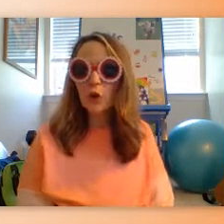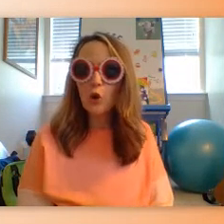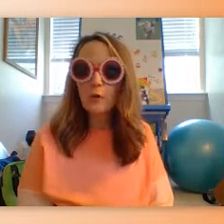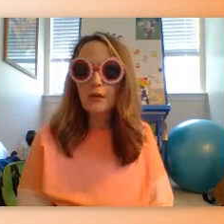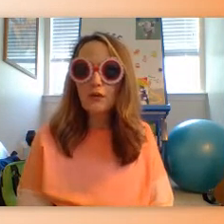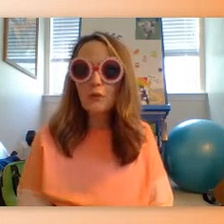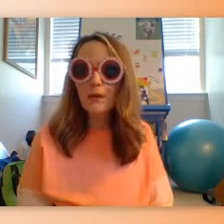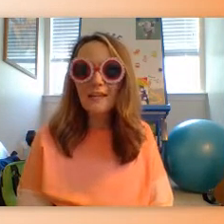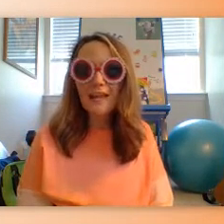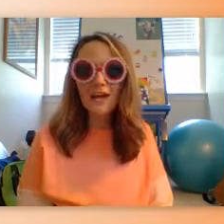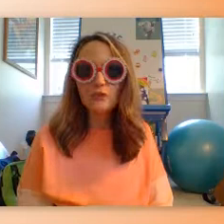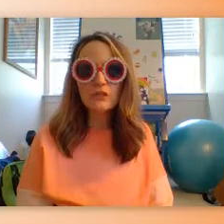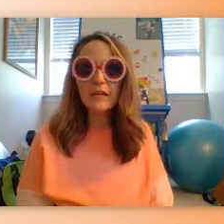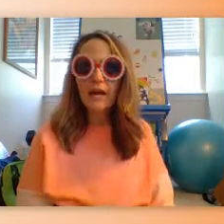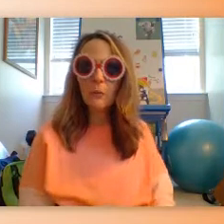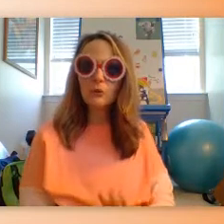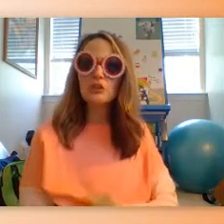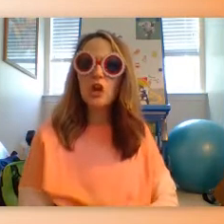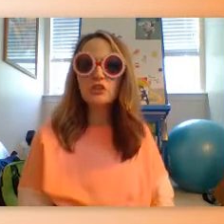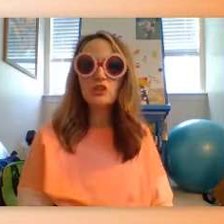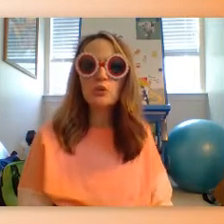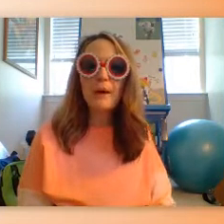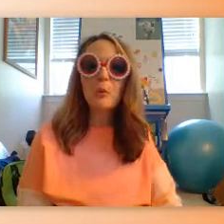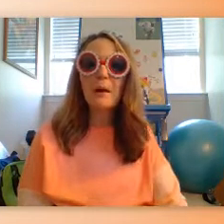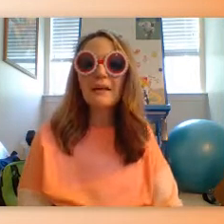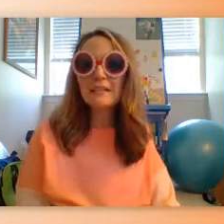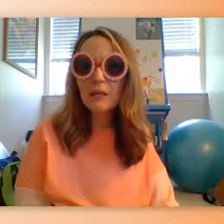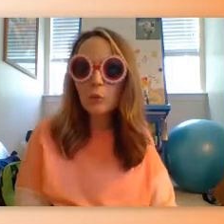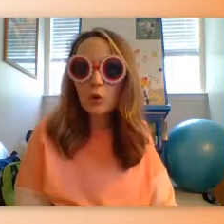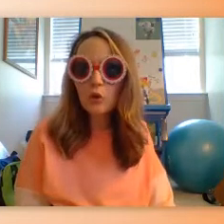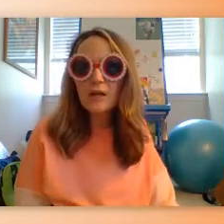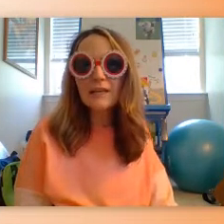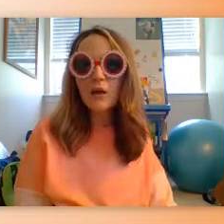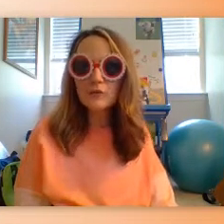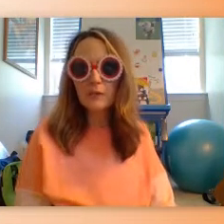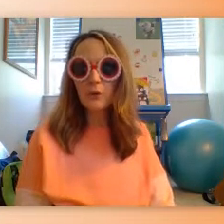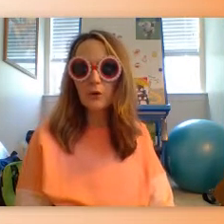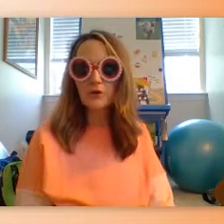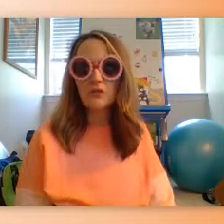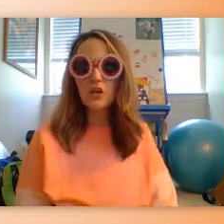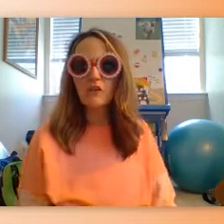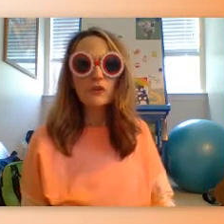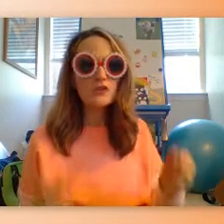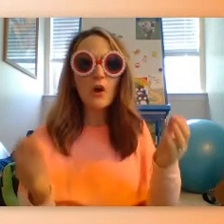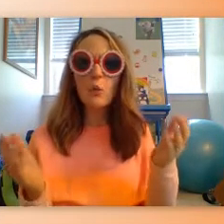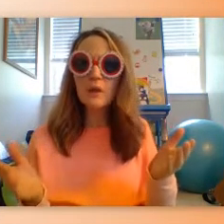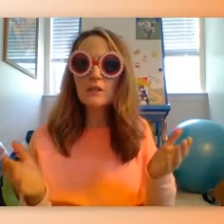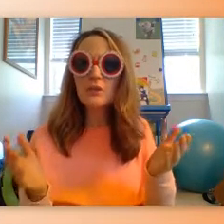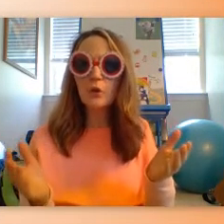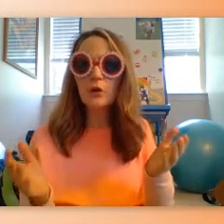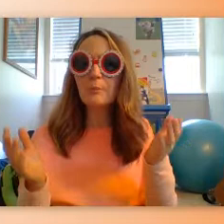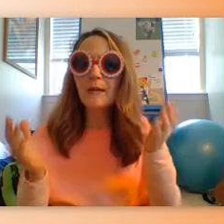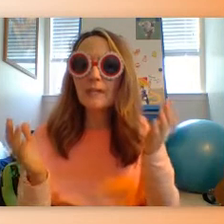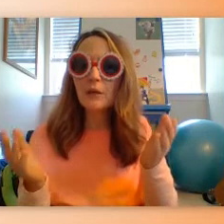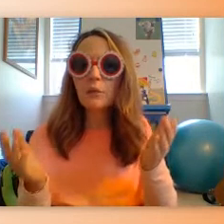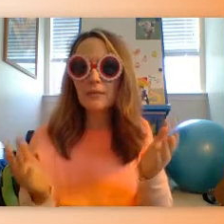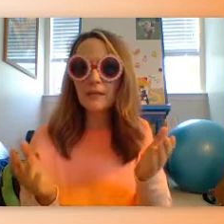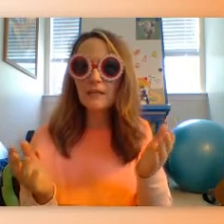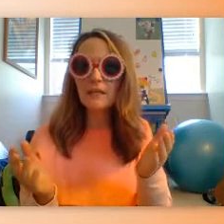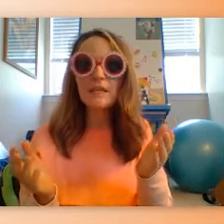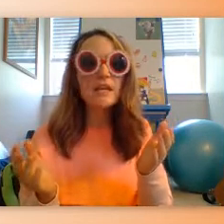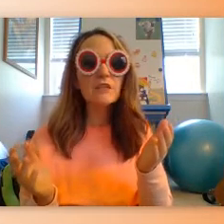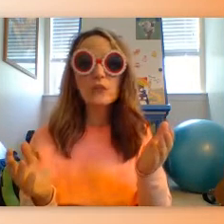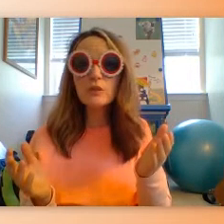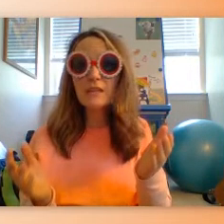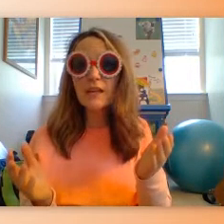just learned a whole brand new way to count. I want to talk to you about bilingual counting books. First of all, what does the word bilingual